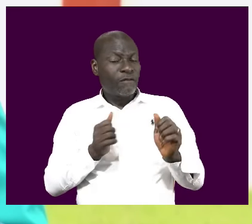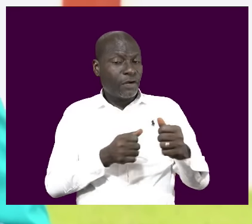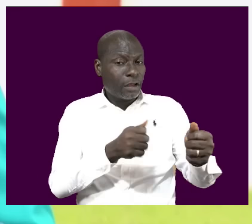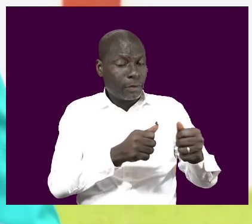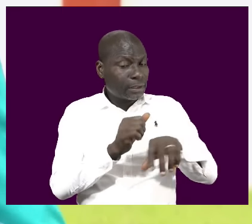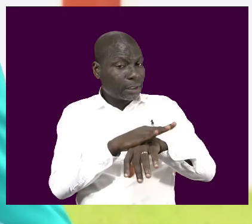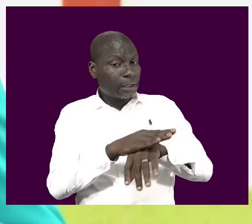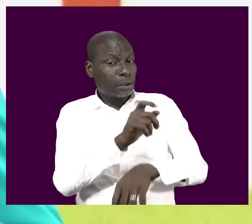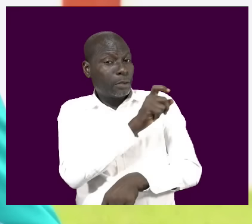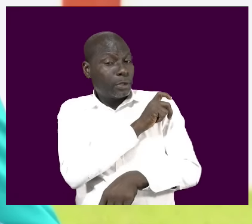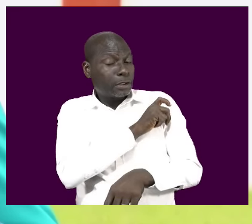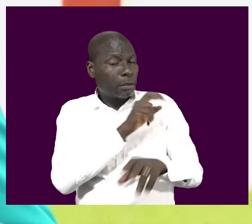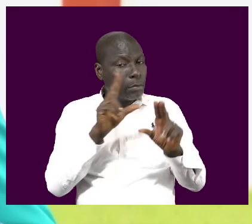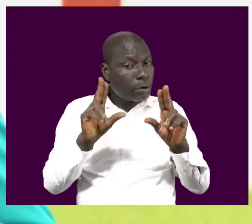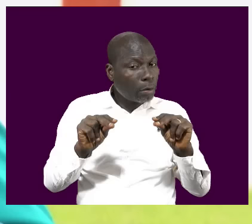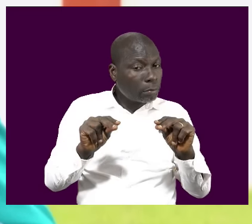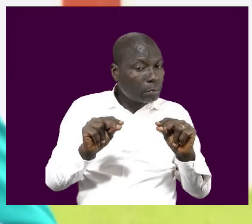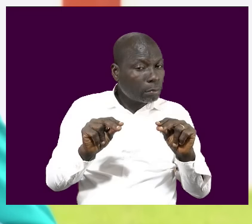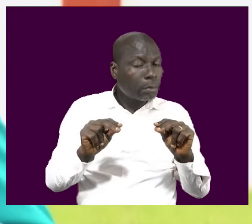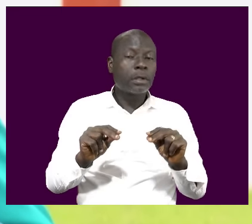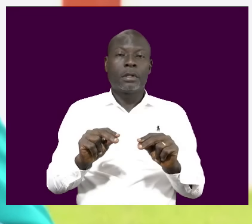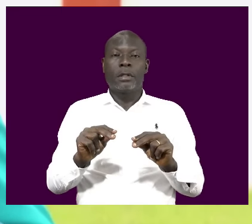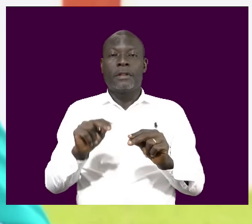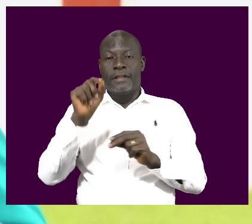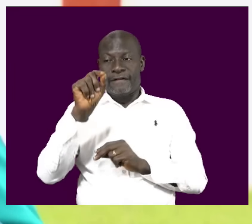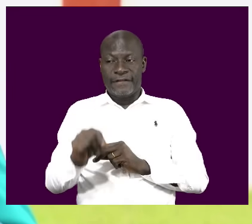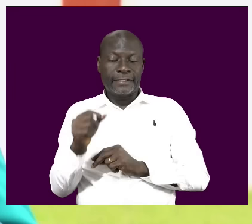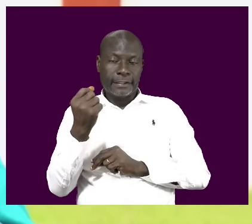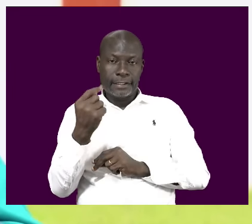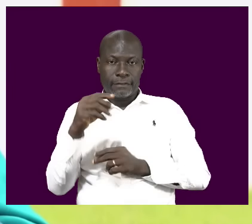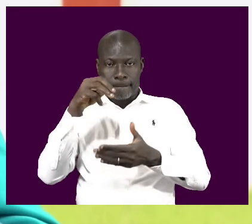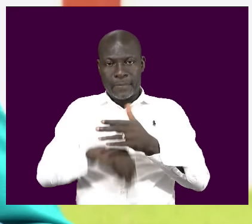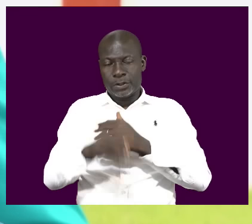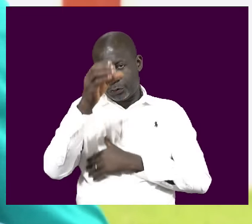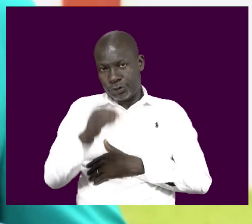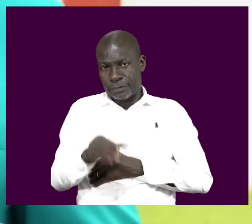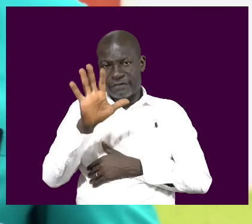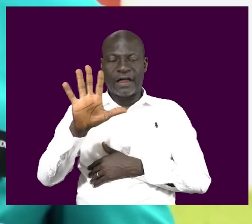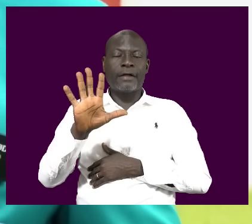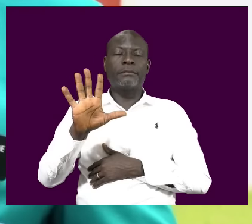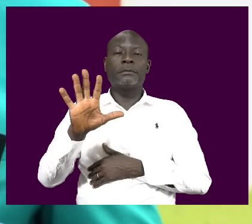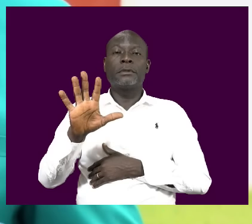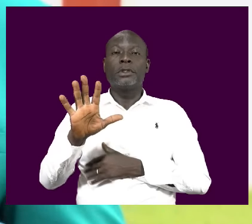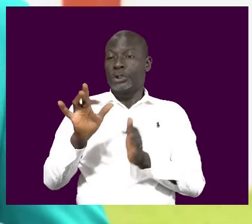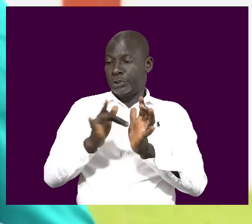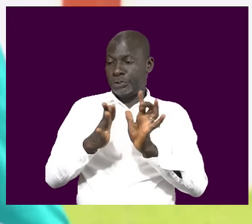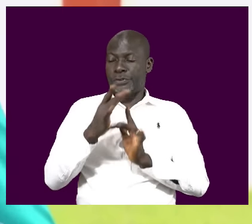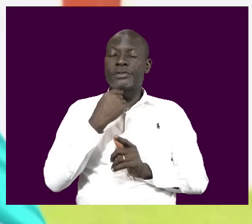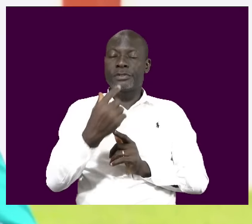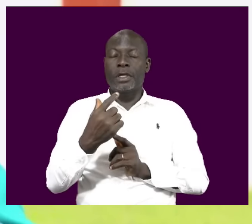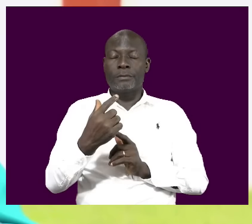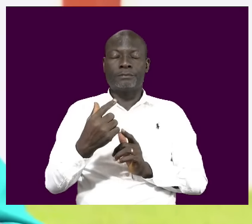called police station, Debida. Verse 11, Matthew chapter 5, Yen Eradi Yesu Christo or